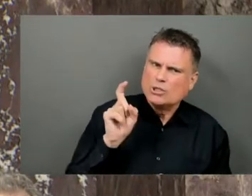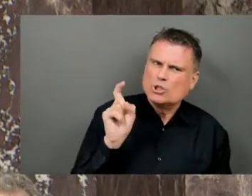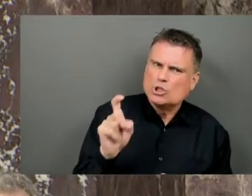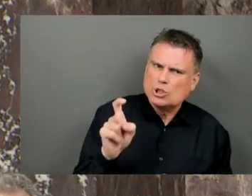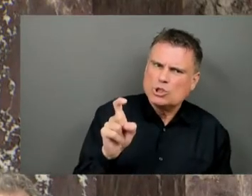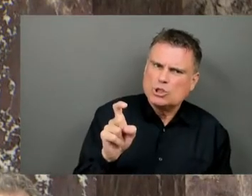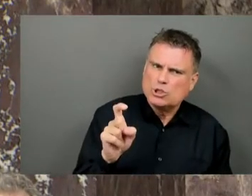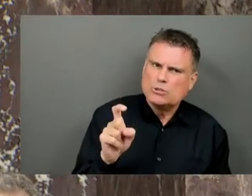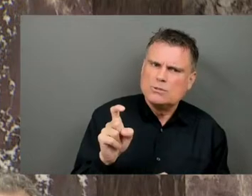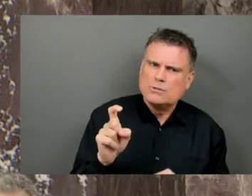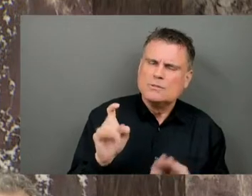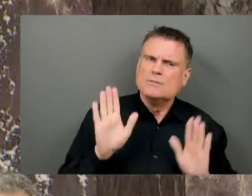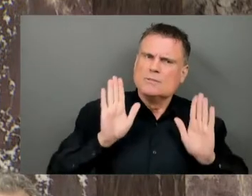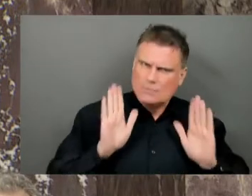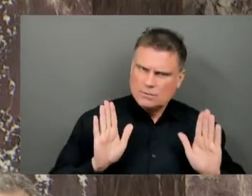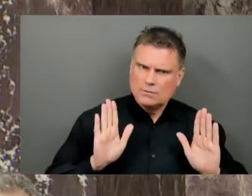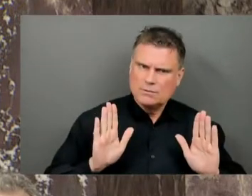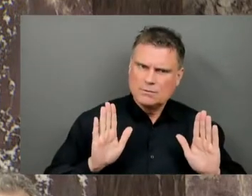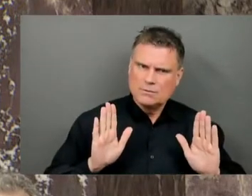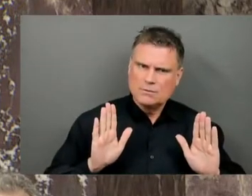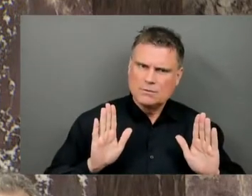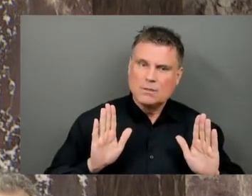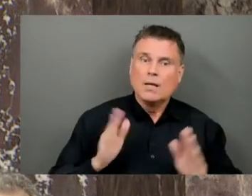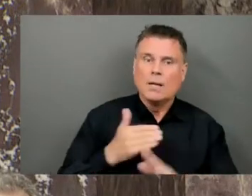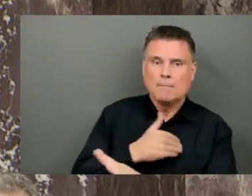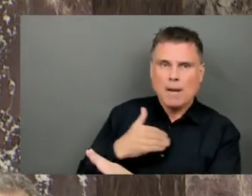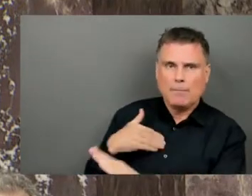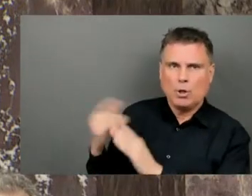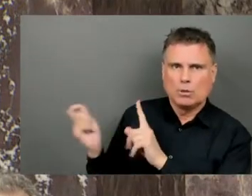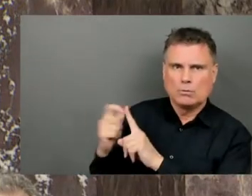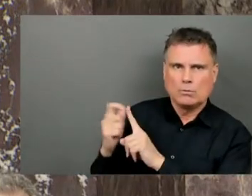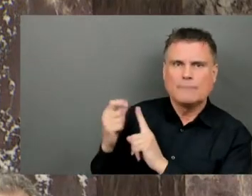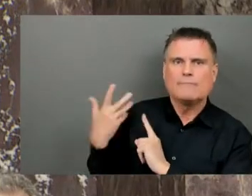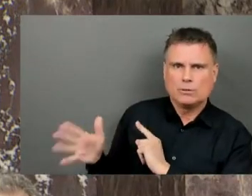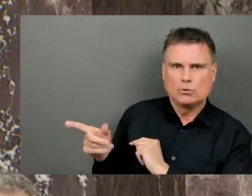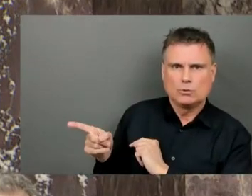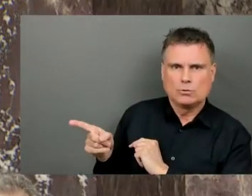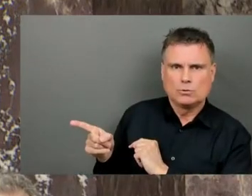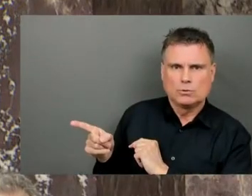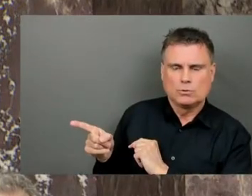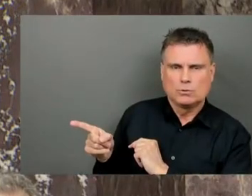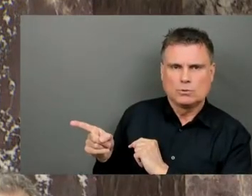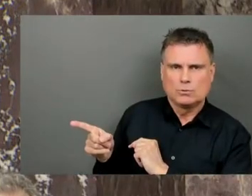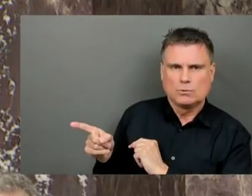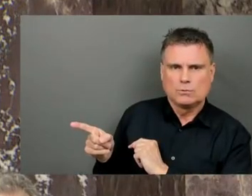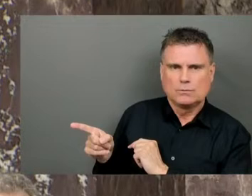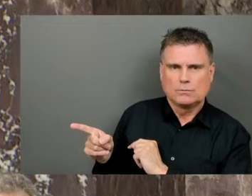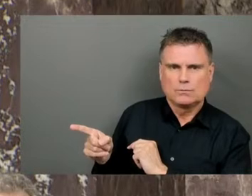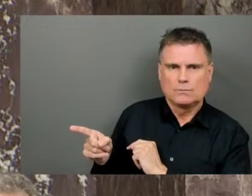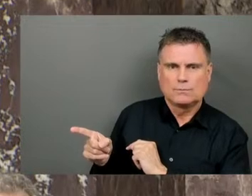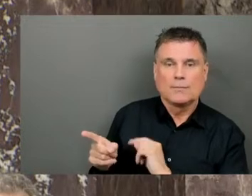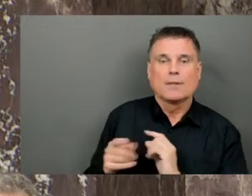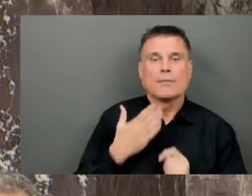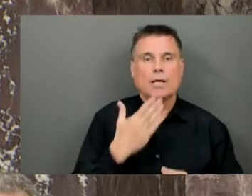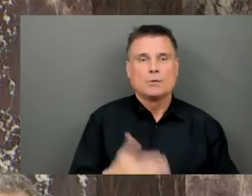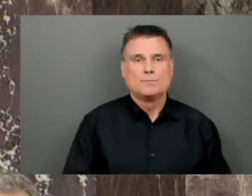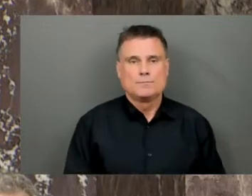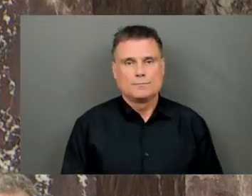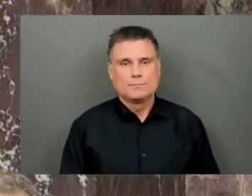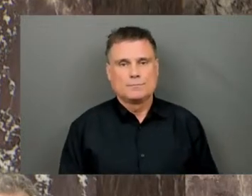Please conclude. Thank you, honorable speaker. The member says that this is what leadership is. It's all the work we've been doing, bringing